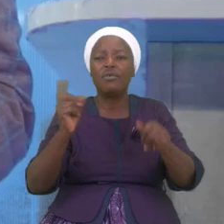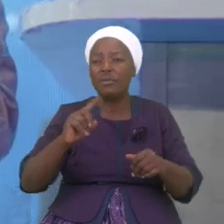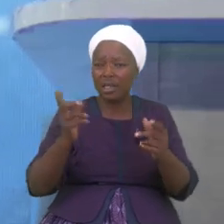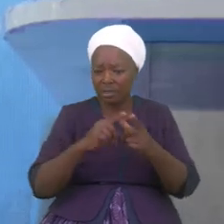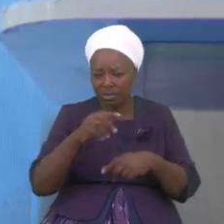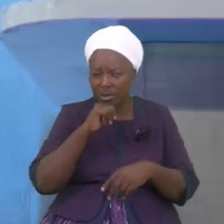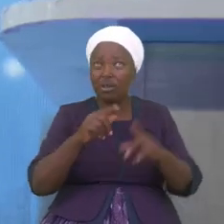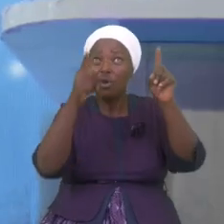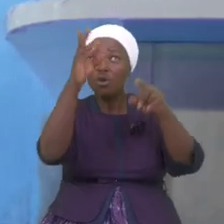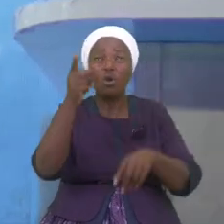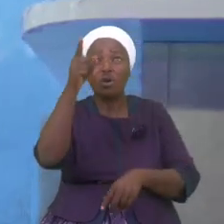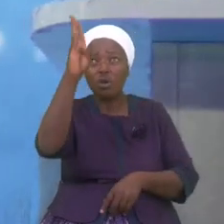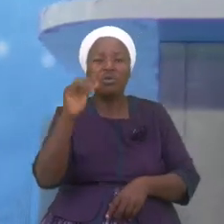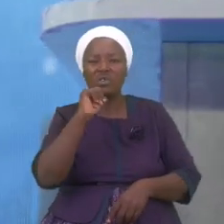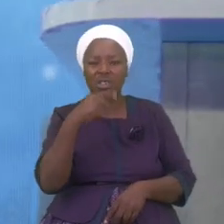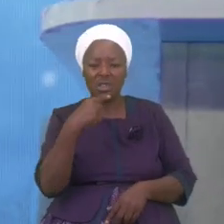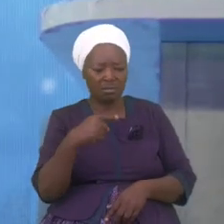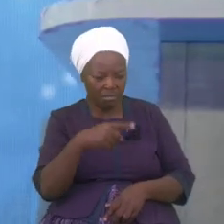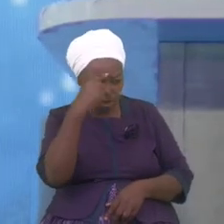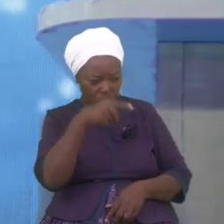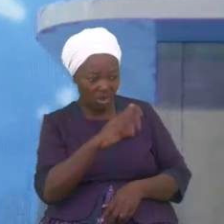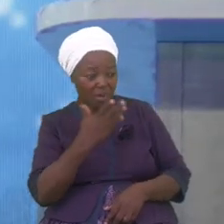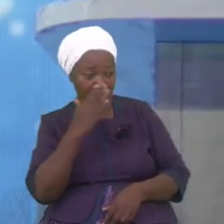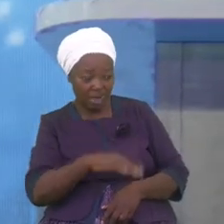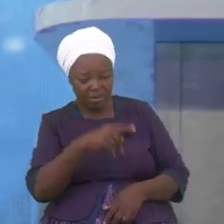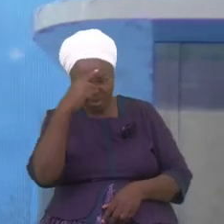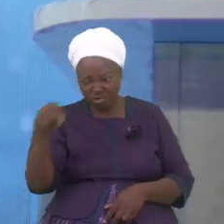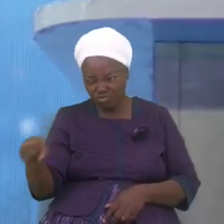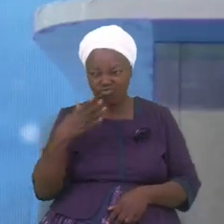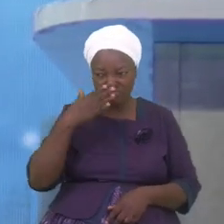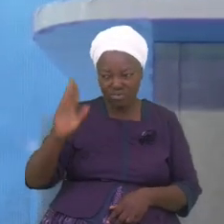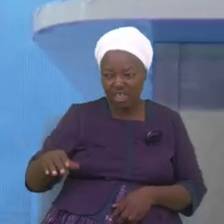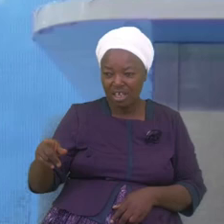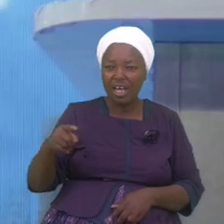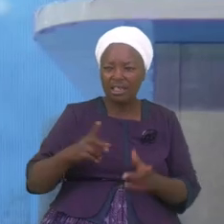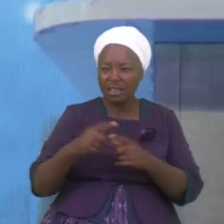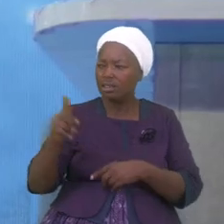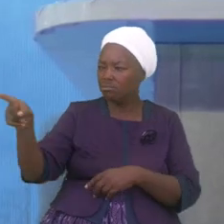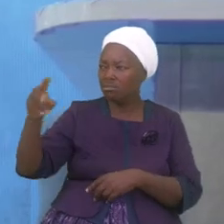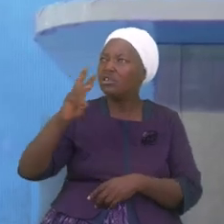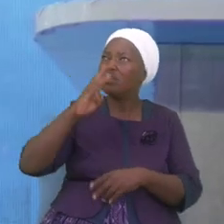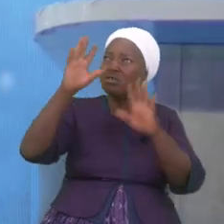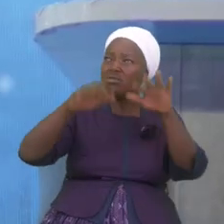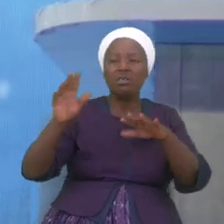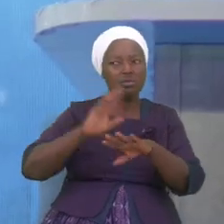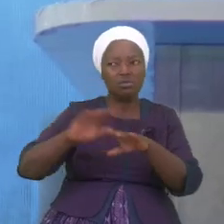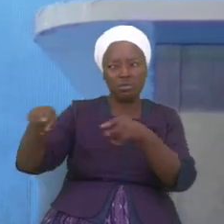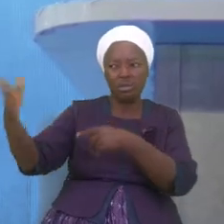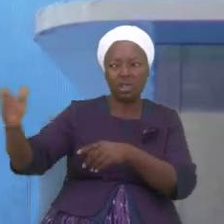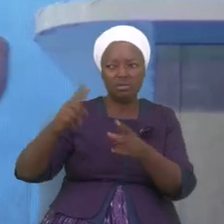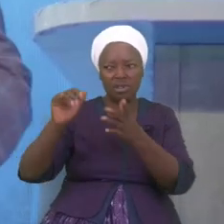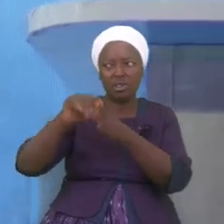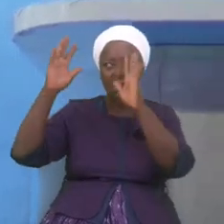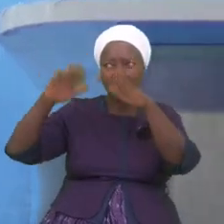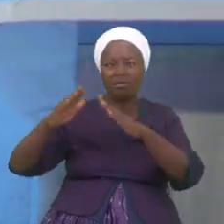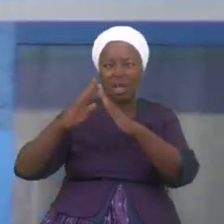say, because you know you are bad, because you are this and that, he will say, rain, don't go that direction, only fall here, so